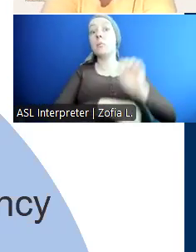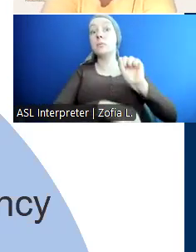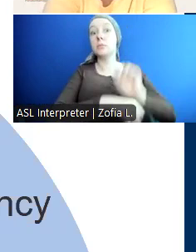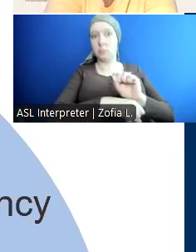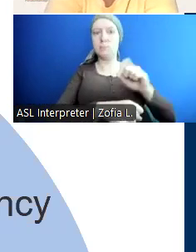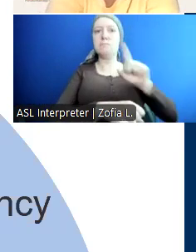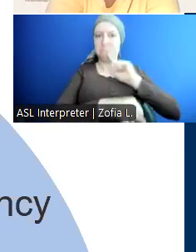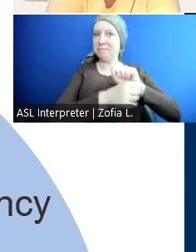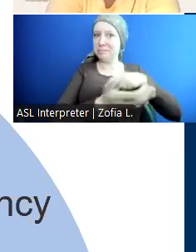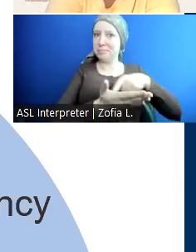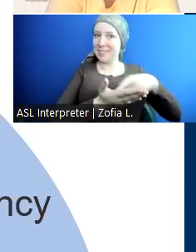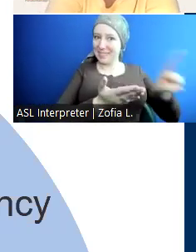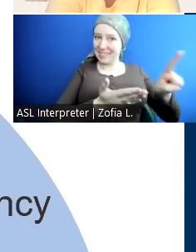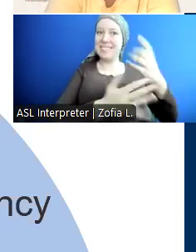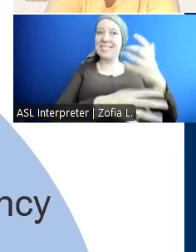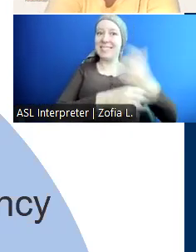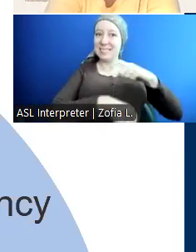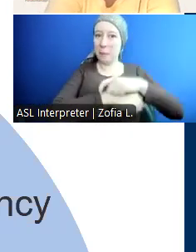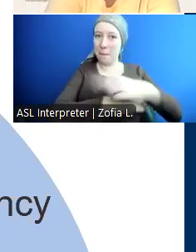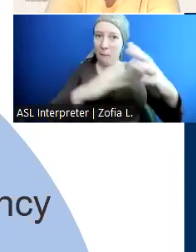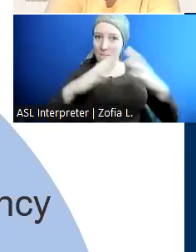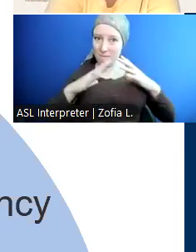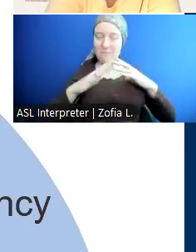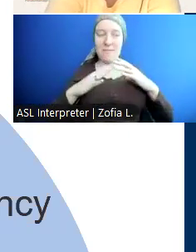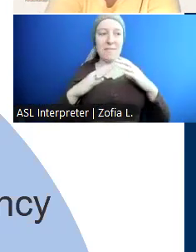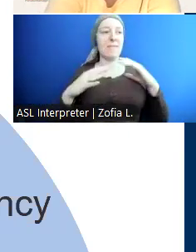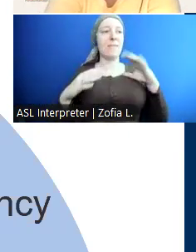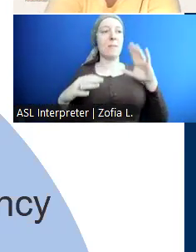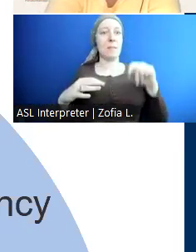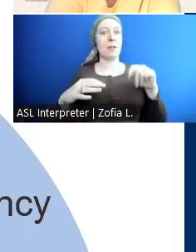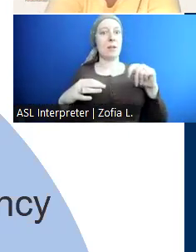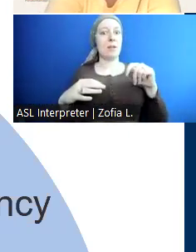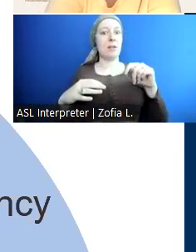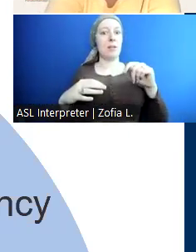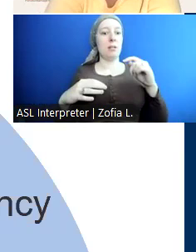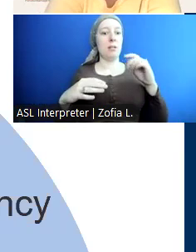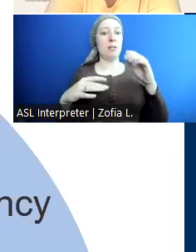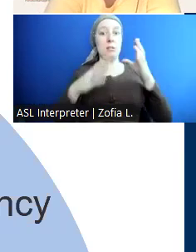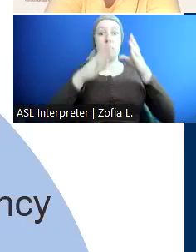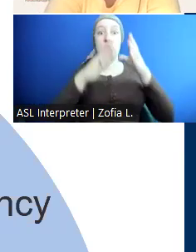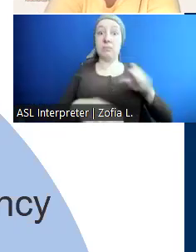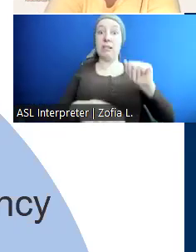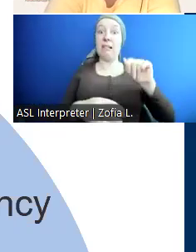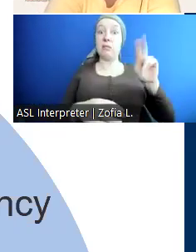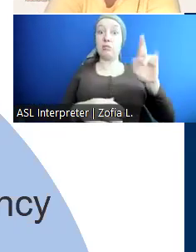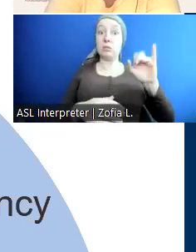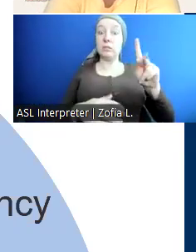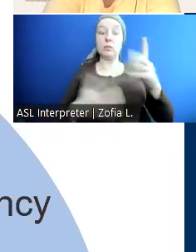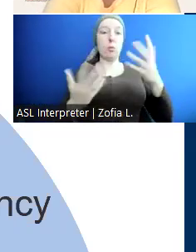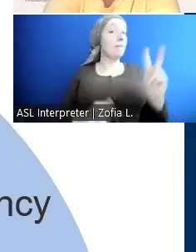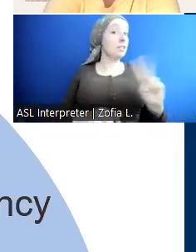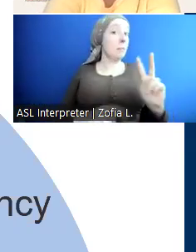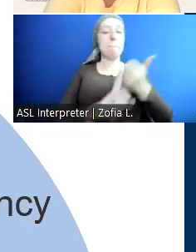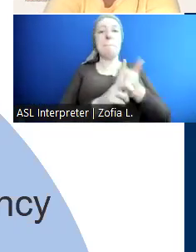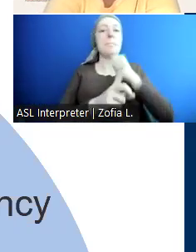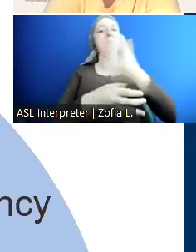getting compensated and are getting rest, but, you know, but the person at risk or the, you know, the victim is